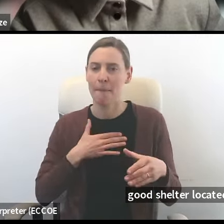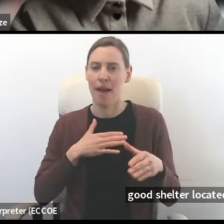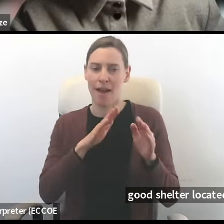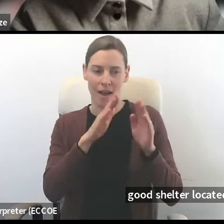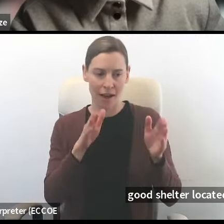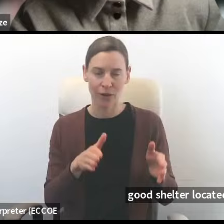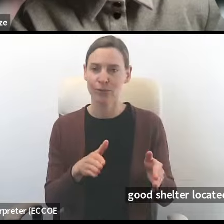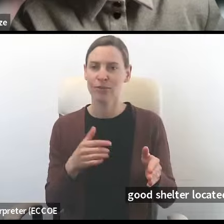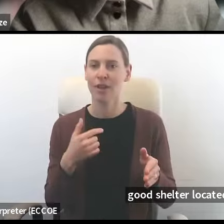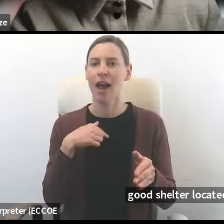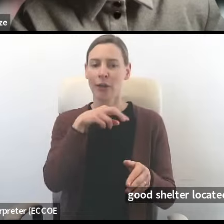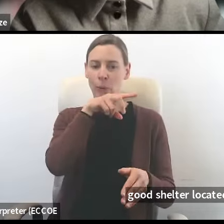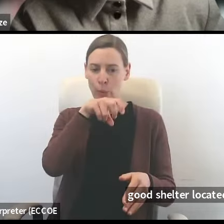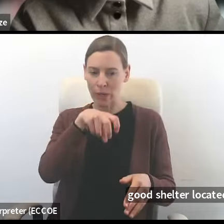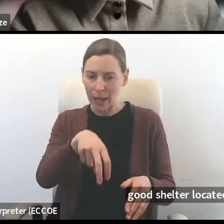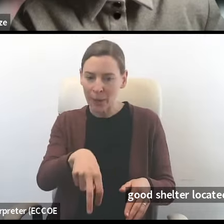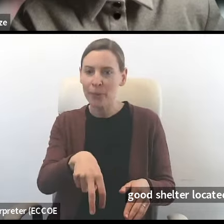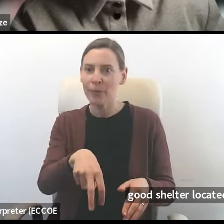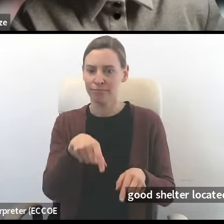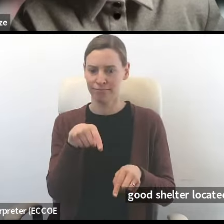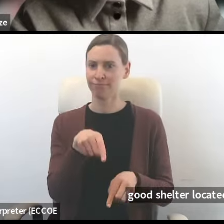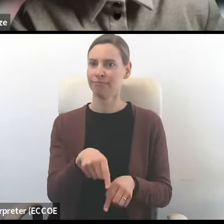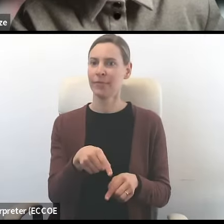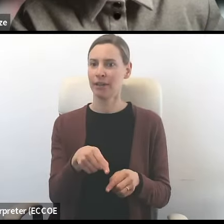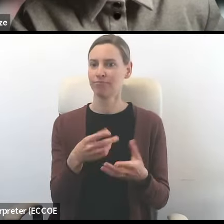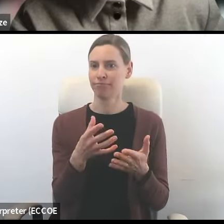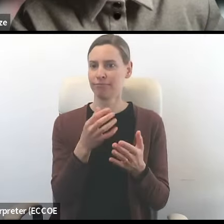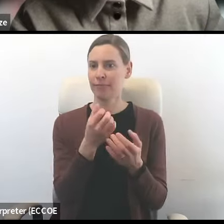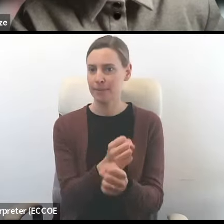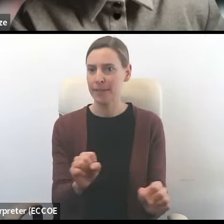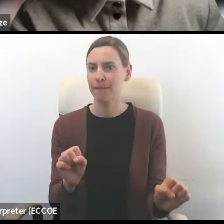down the stairs and I'm there. But now